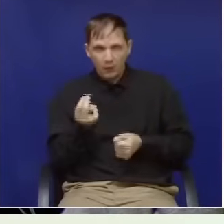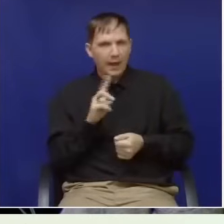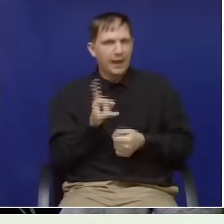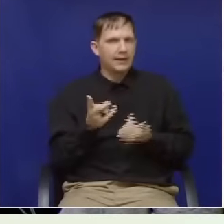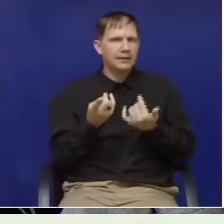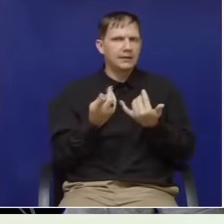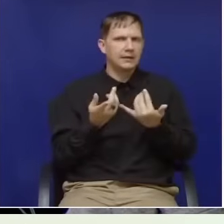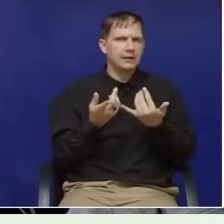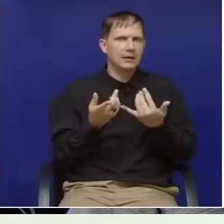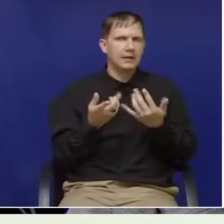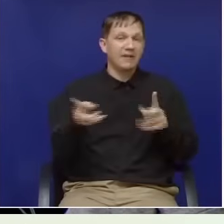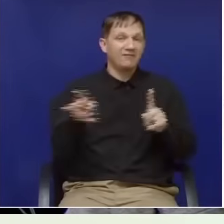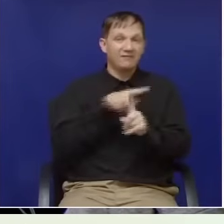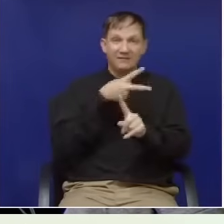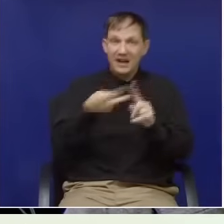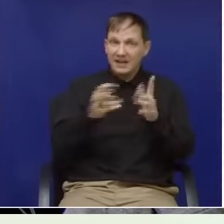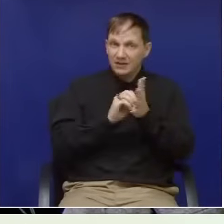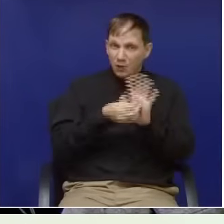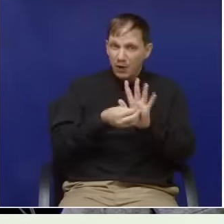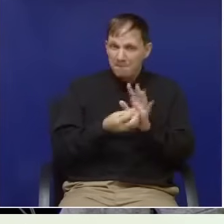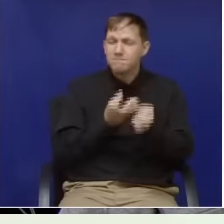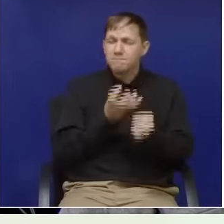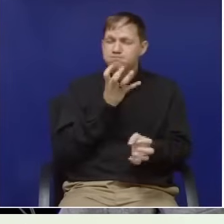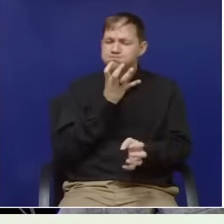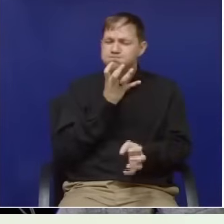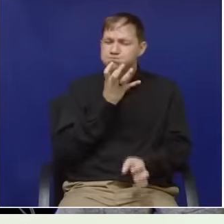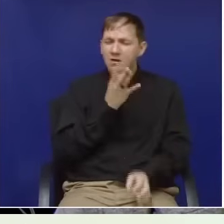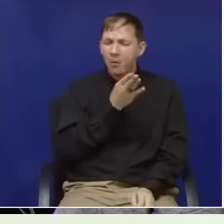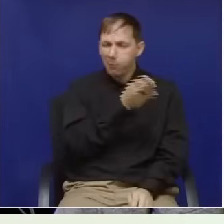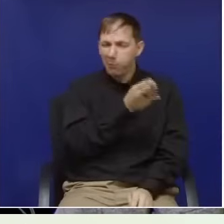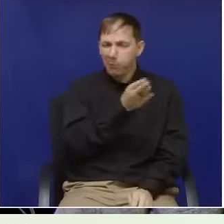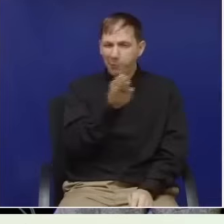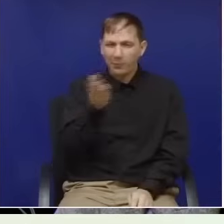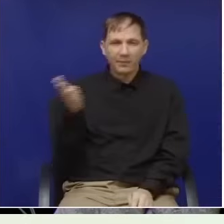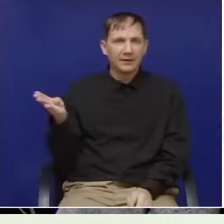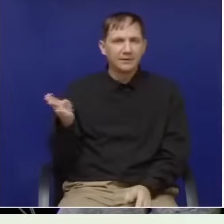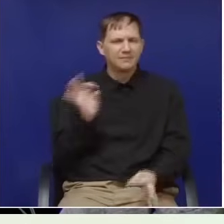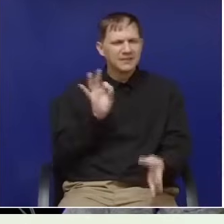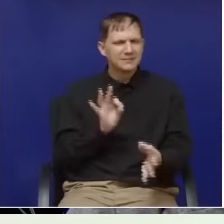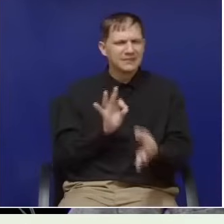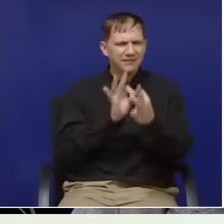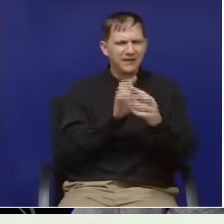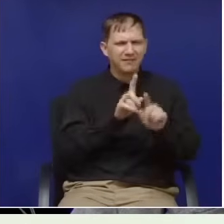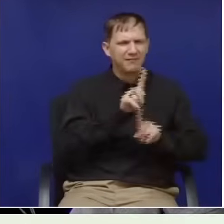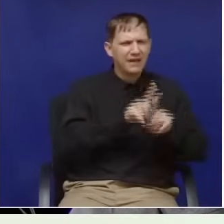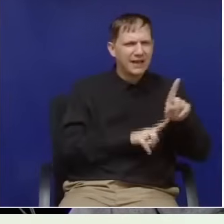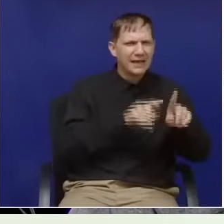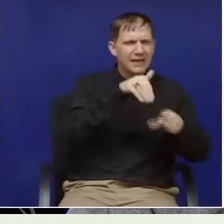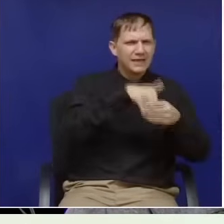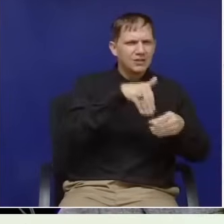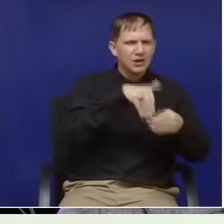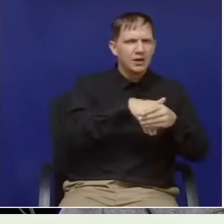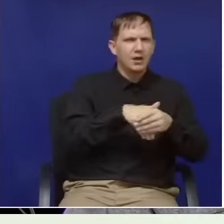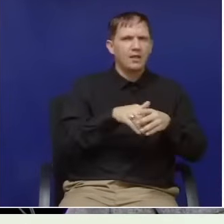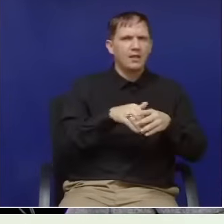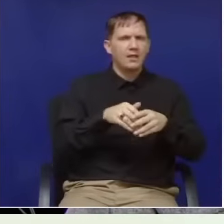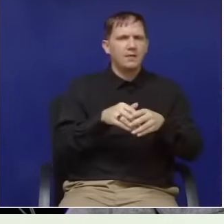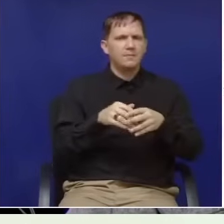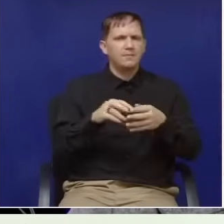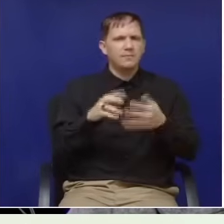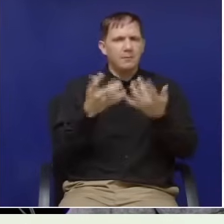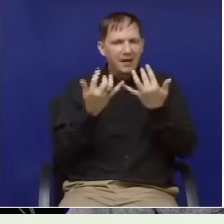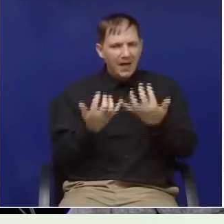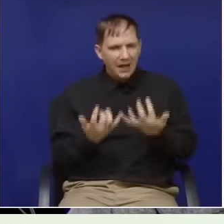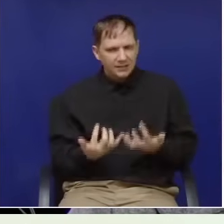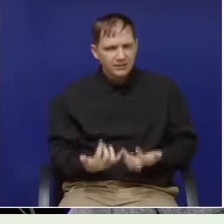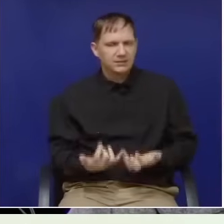of violent crime recorded at these stations, what specific failures in the department's internal chain, budgeting,